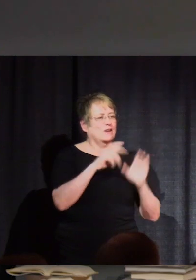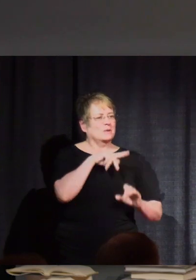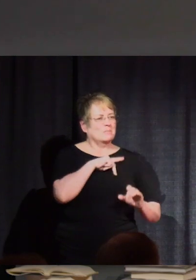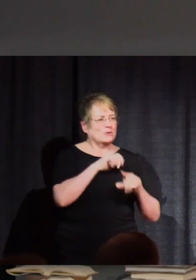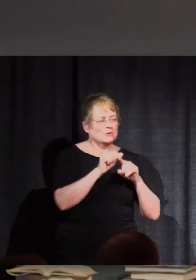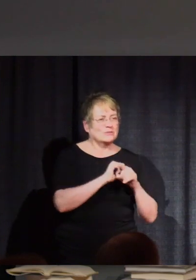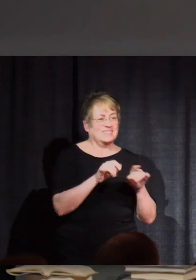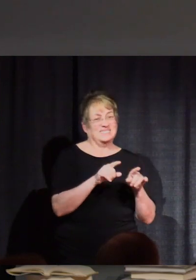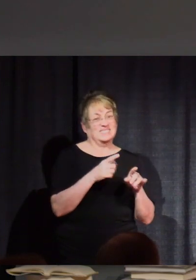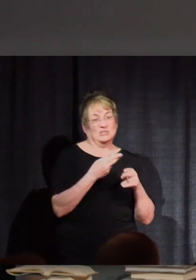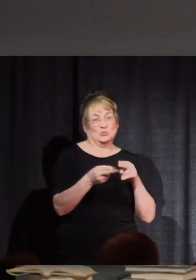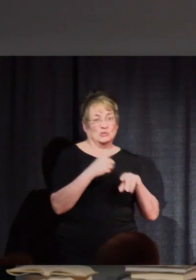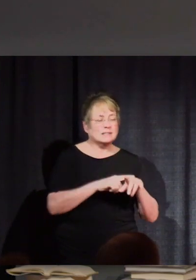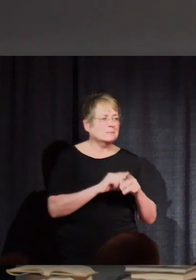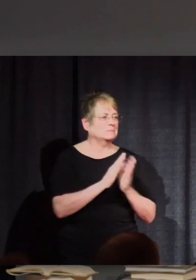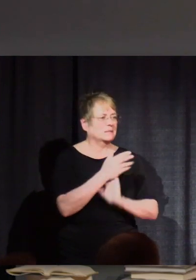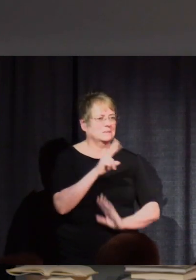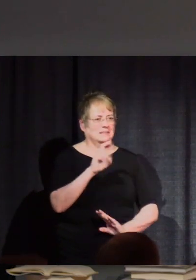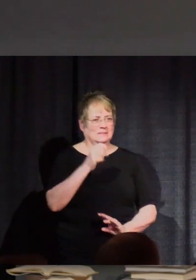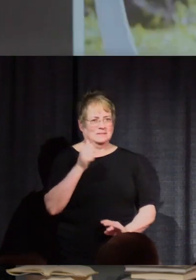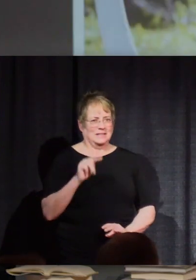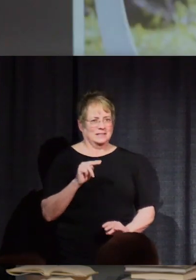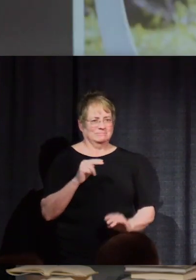even went vegan for a bit.